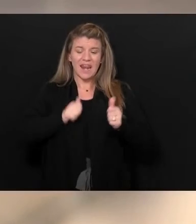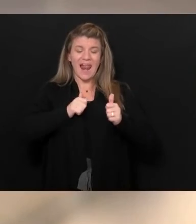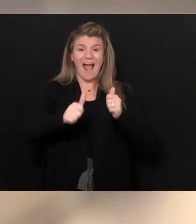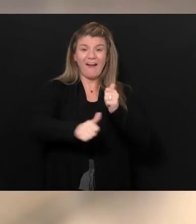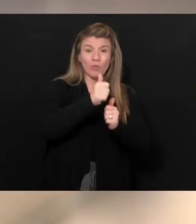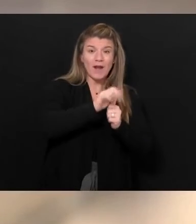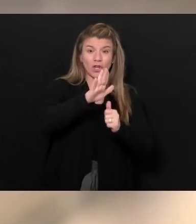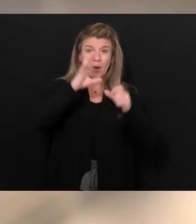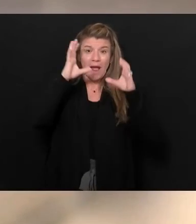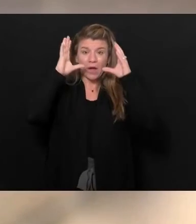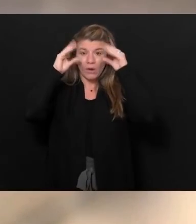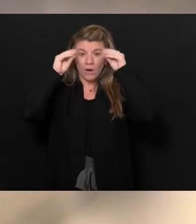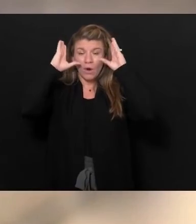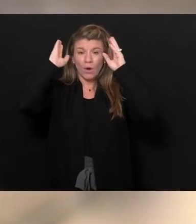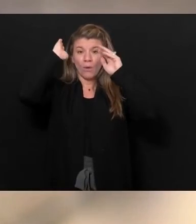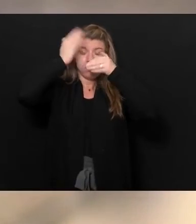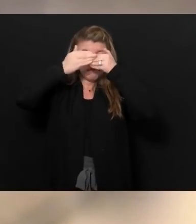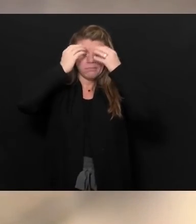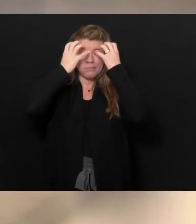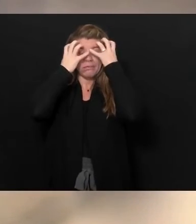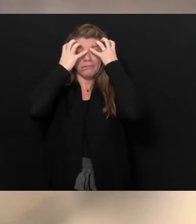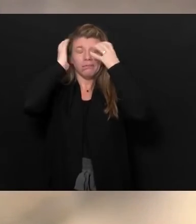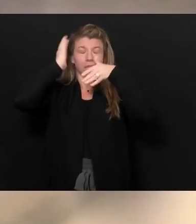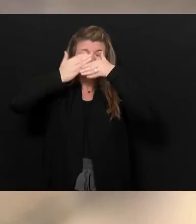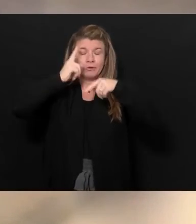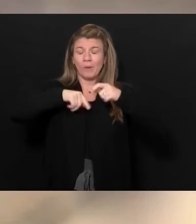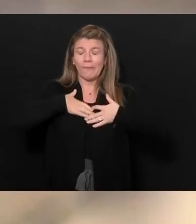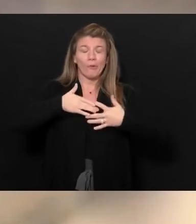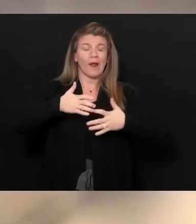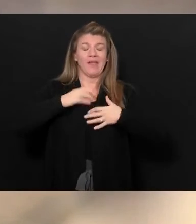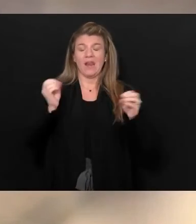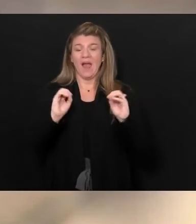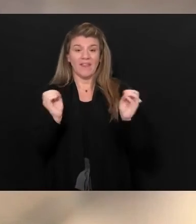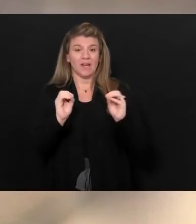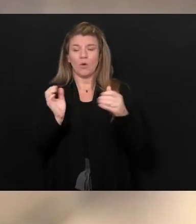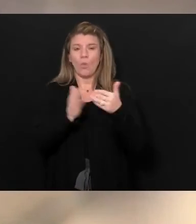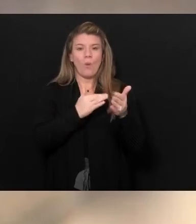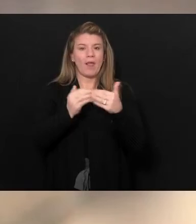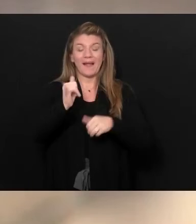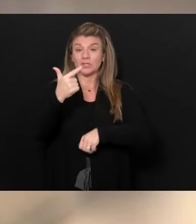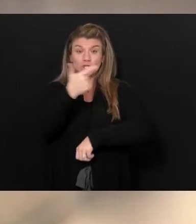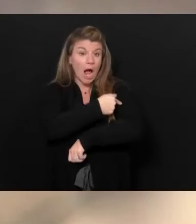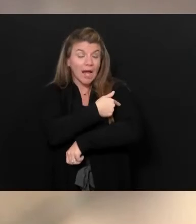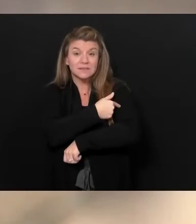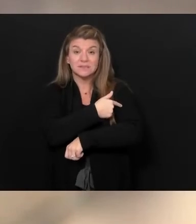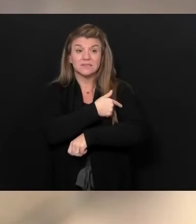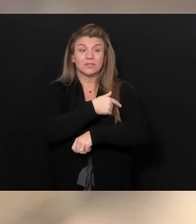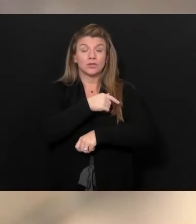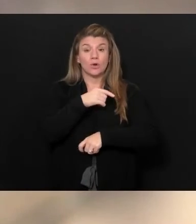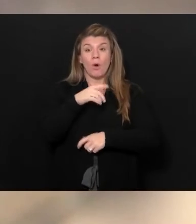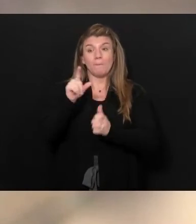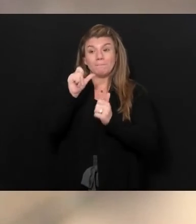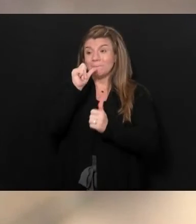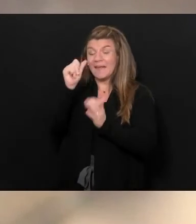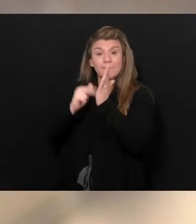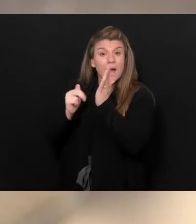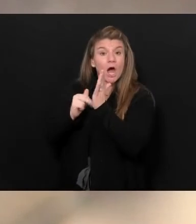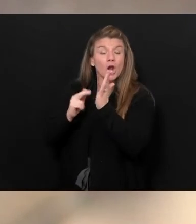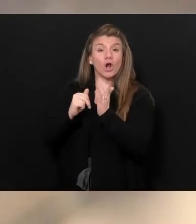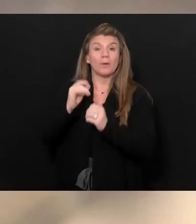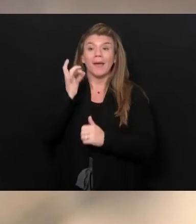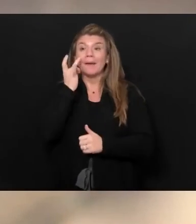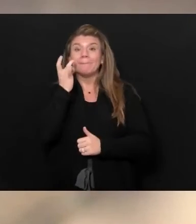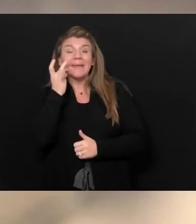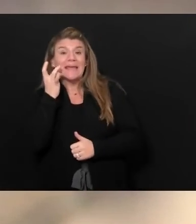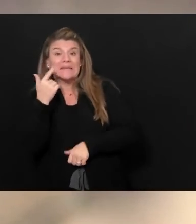swell shut, or you can't breathe very well to anything, whether it's an immunization or it's peanut butter or it's bee